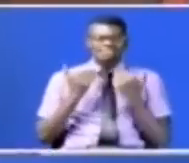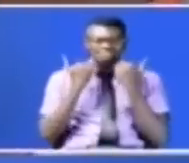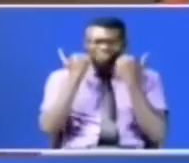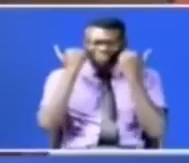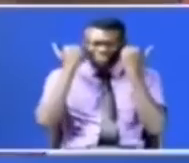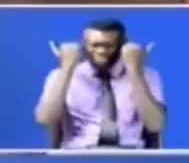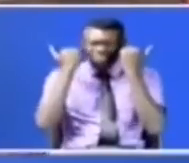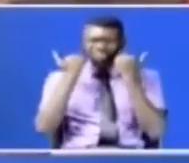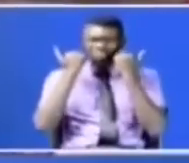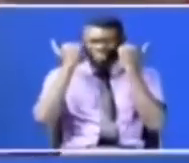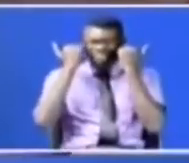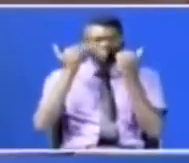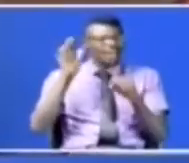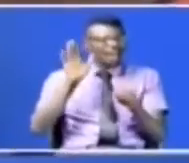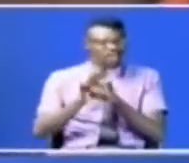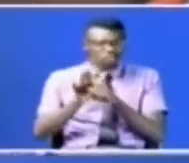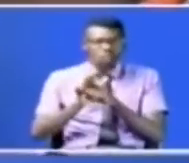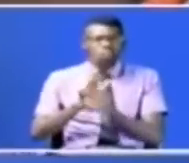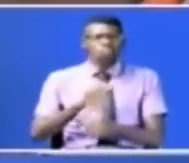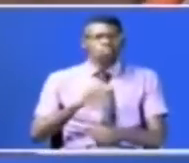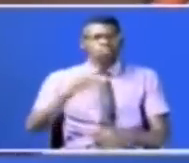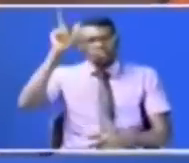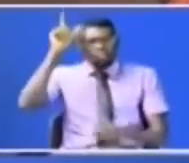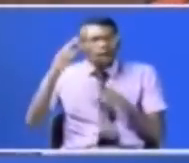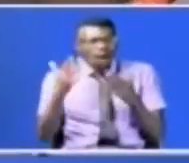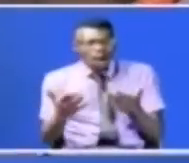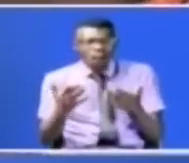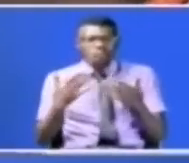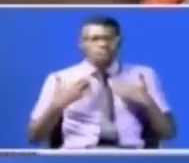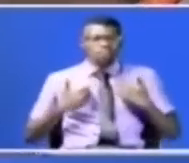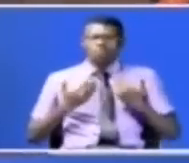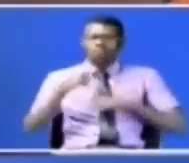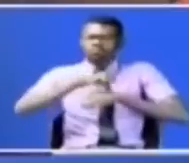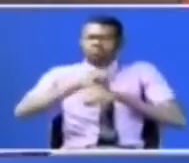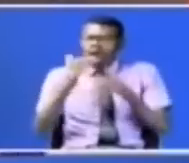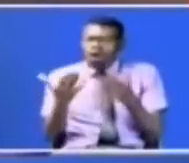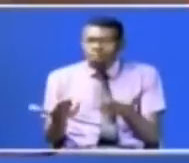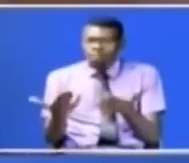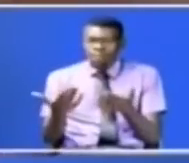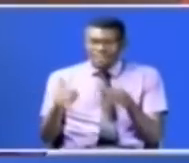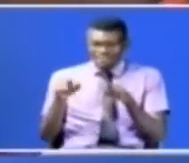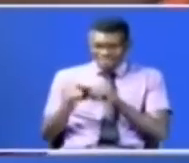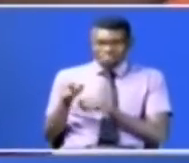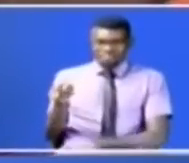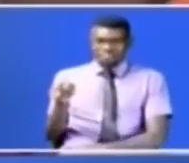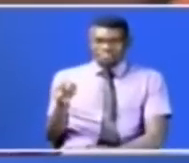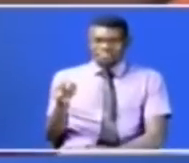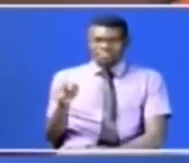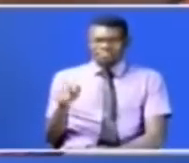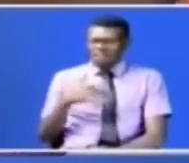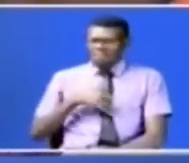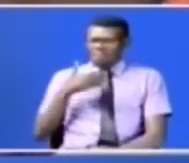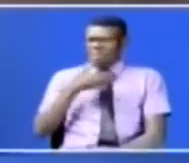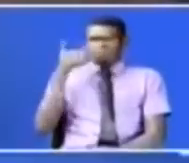mingi. Sawa kama ya boma yao, kama ya watoto vile wanasomanga. Na kuna zaidi ya hayo, anaona ni vizuri